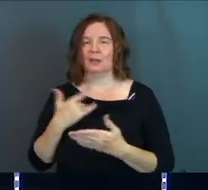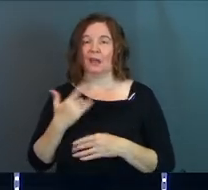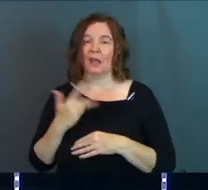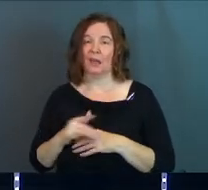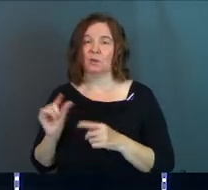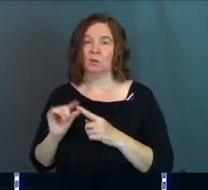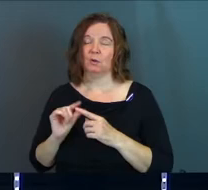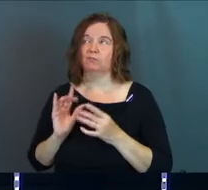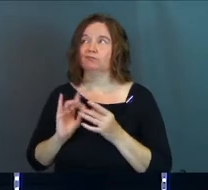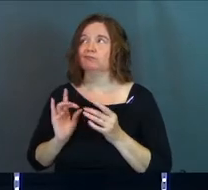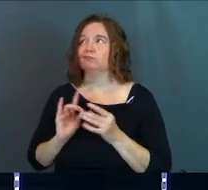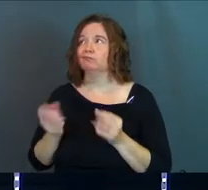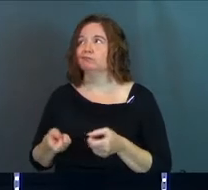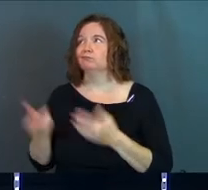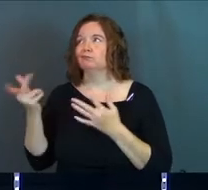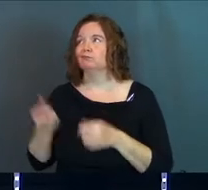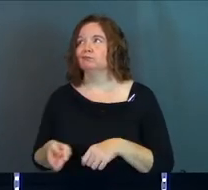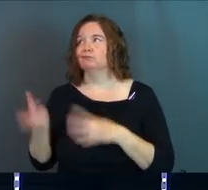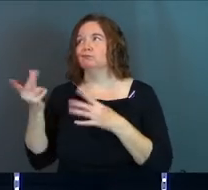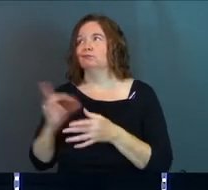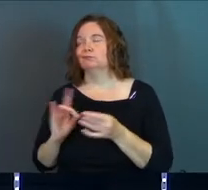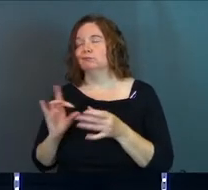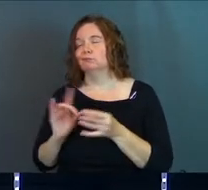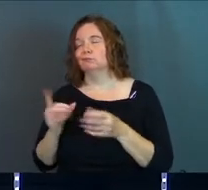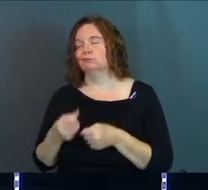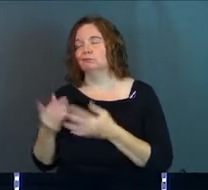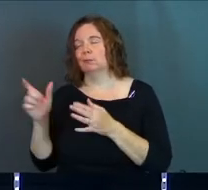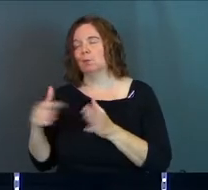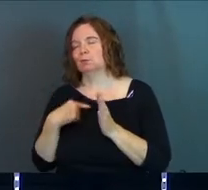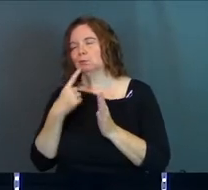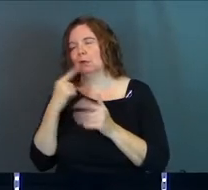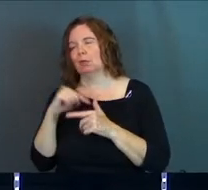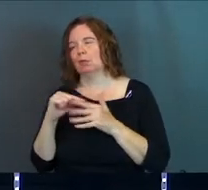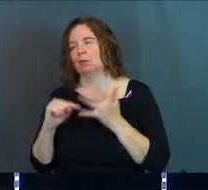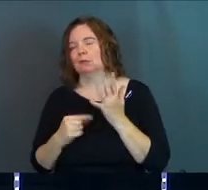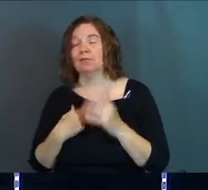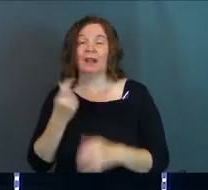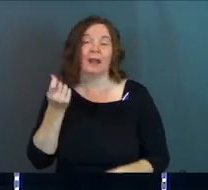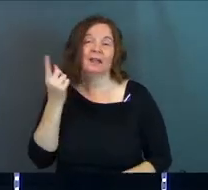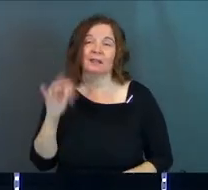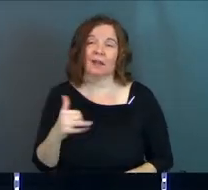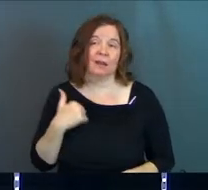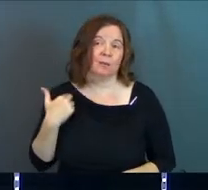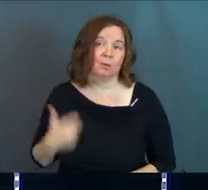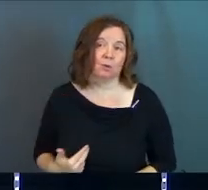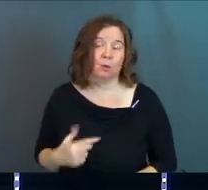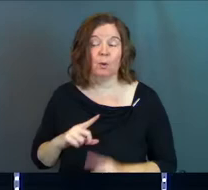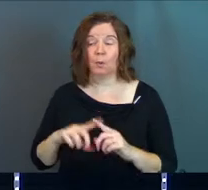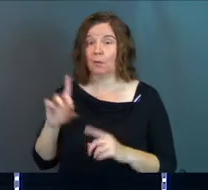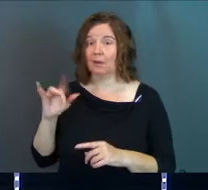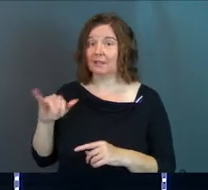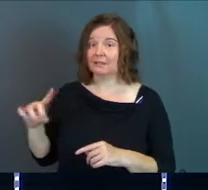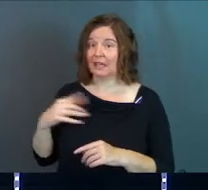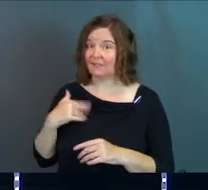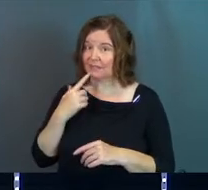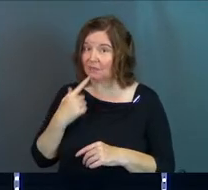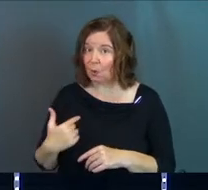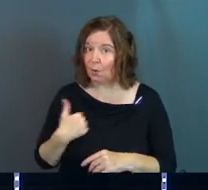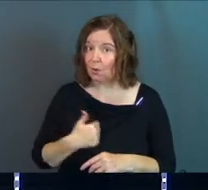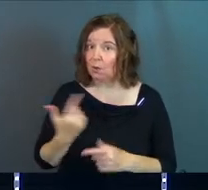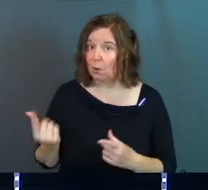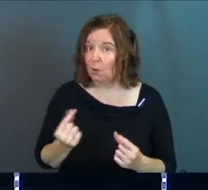empty words. And I get it, and I'm there, and I'm human. But what David has called us